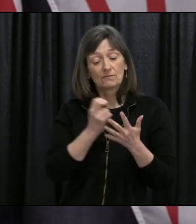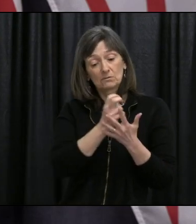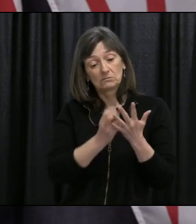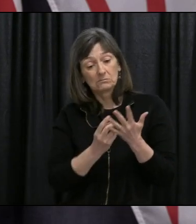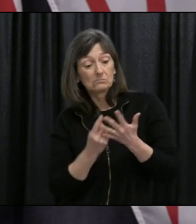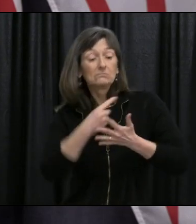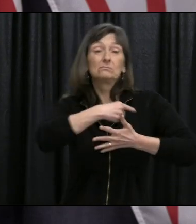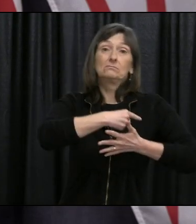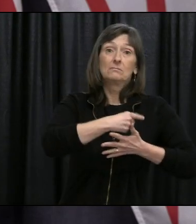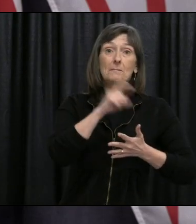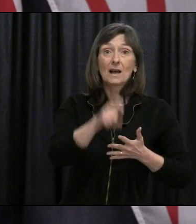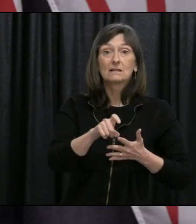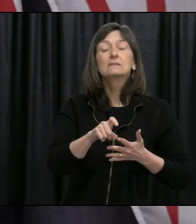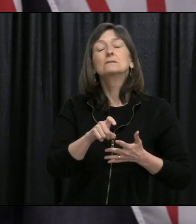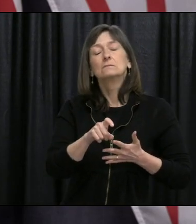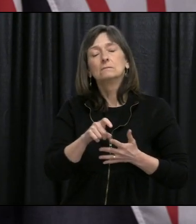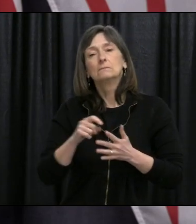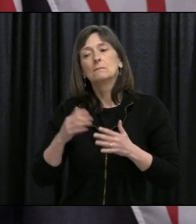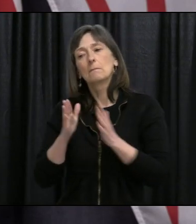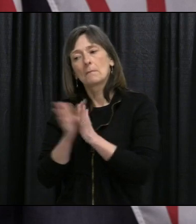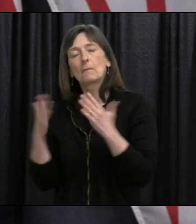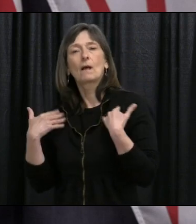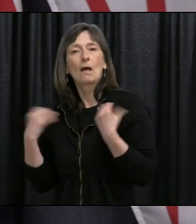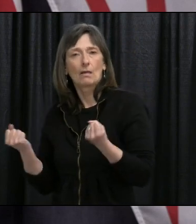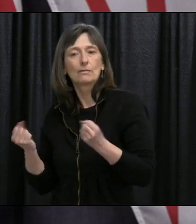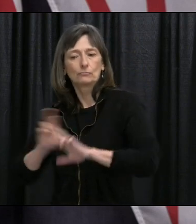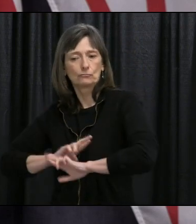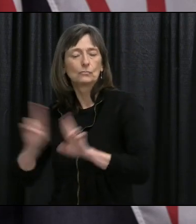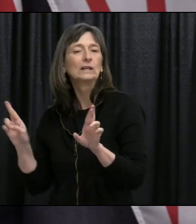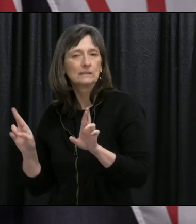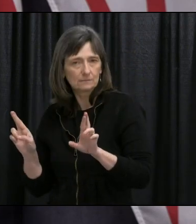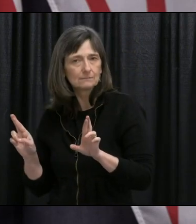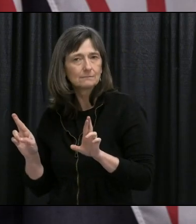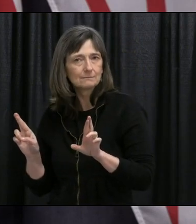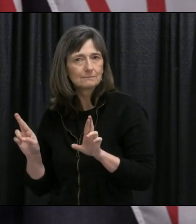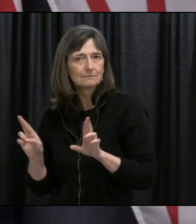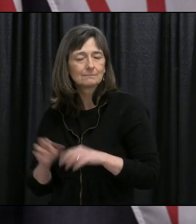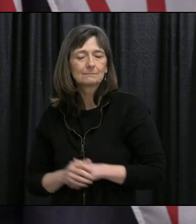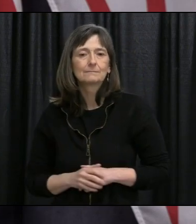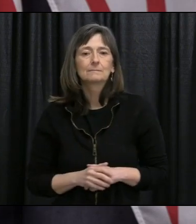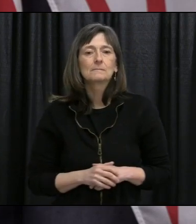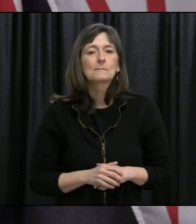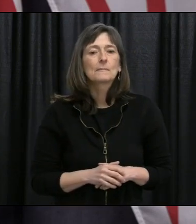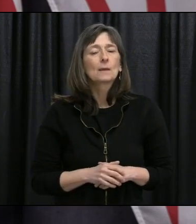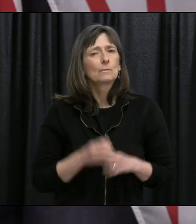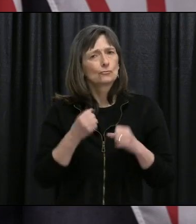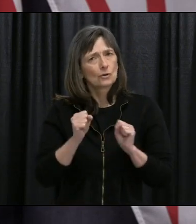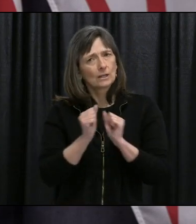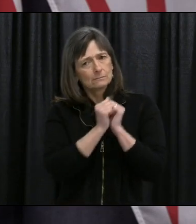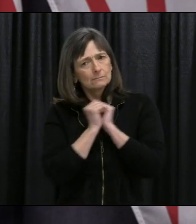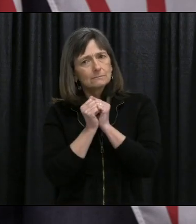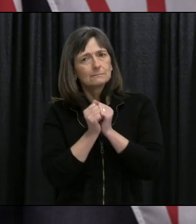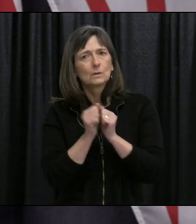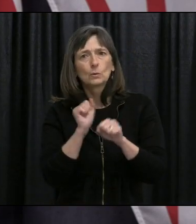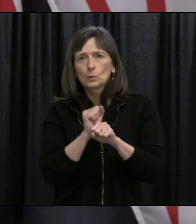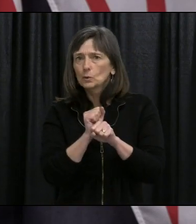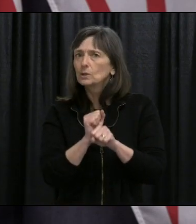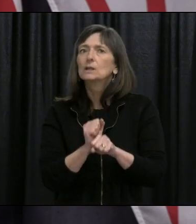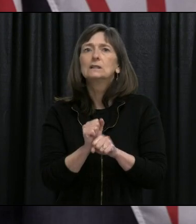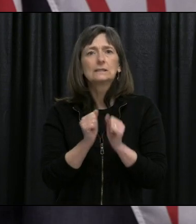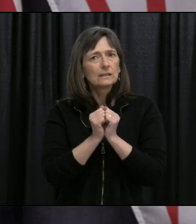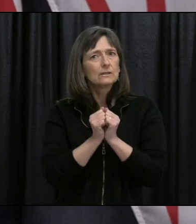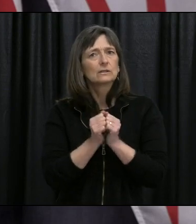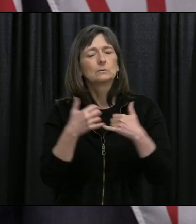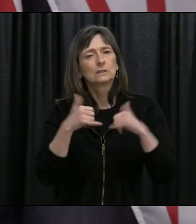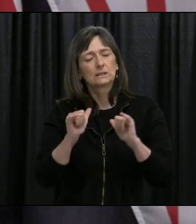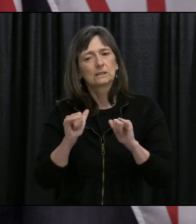and ready to respond. But let us continue to work together and try to prevent this from happening. As Newfoundlanders and Labradorians,